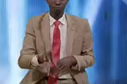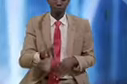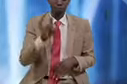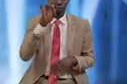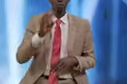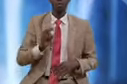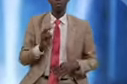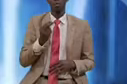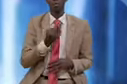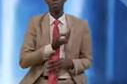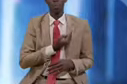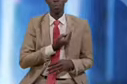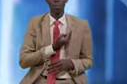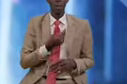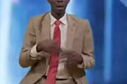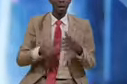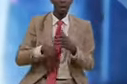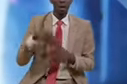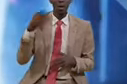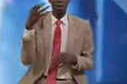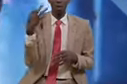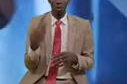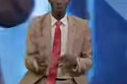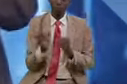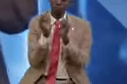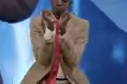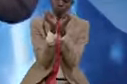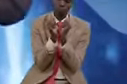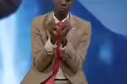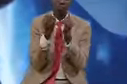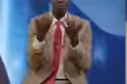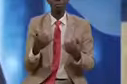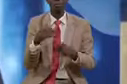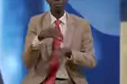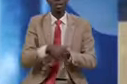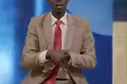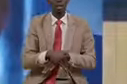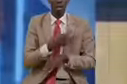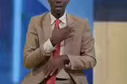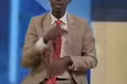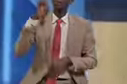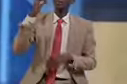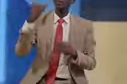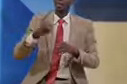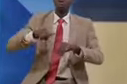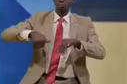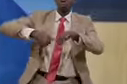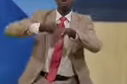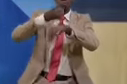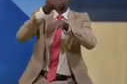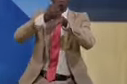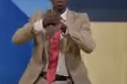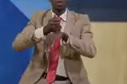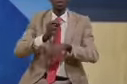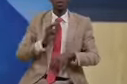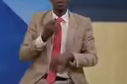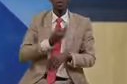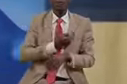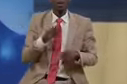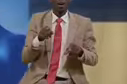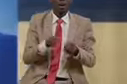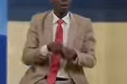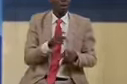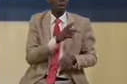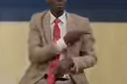of captivity even tonight, and it sets us up as princes that will reign